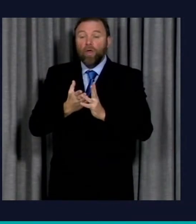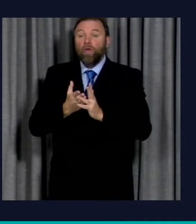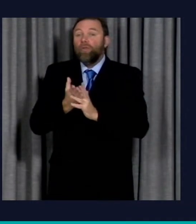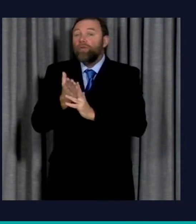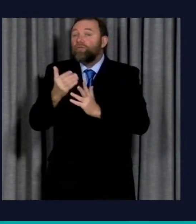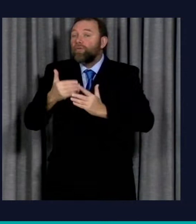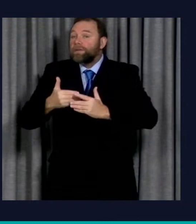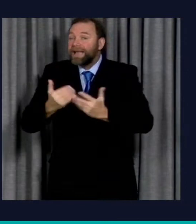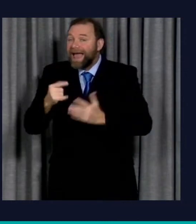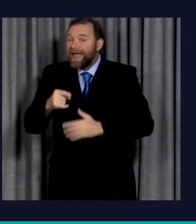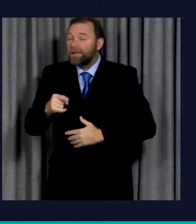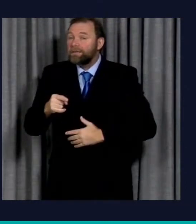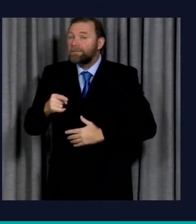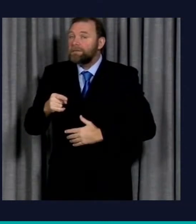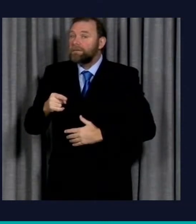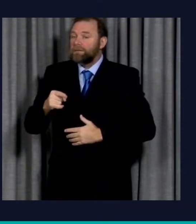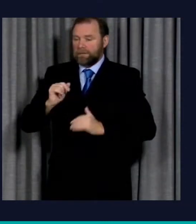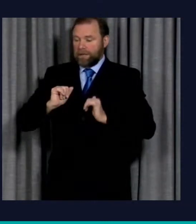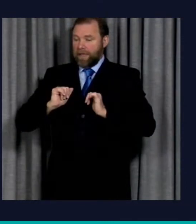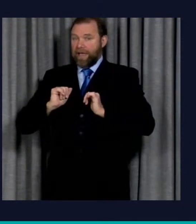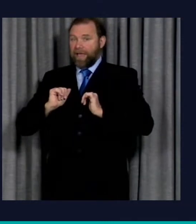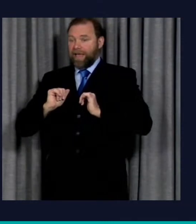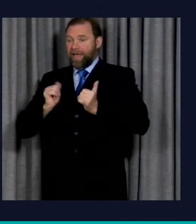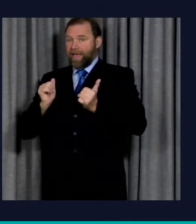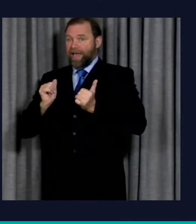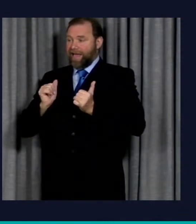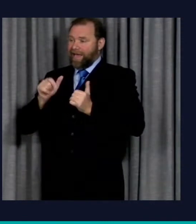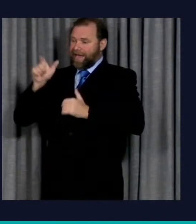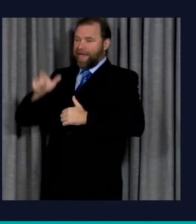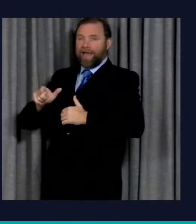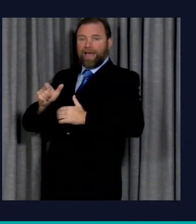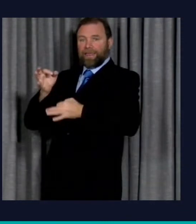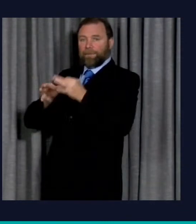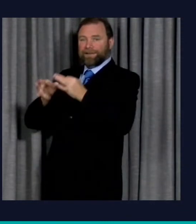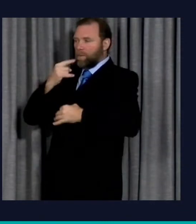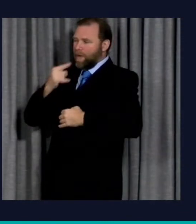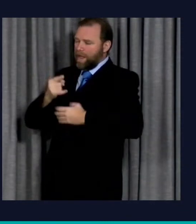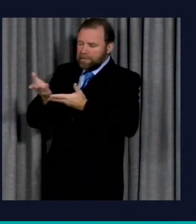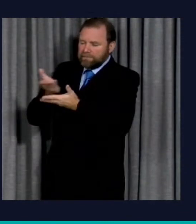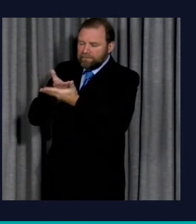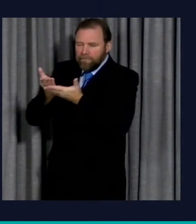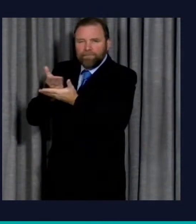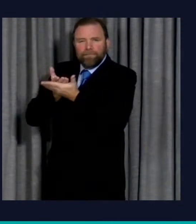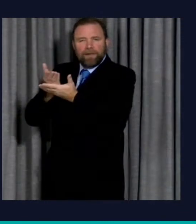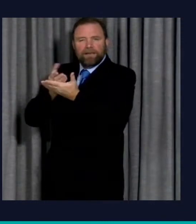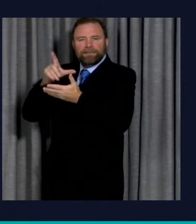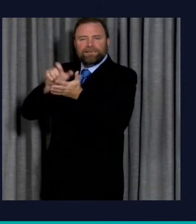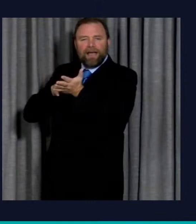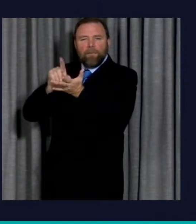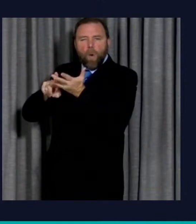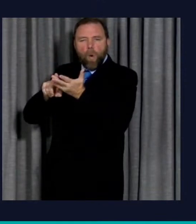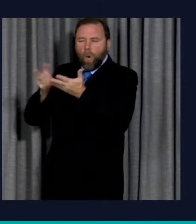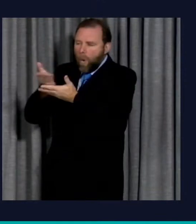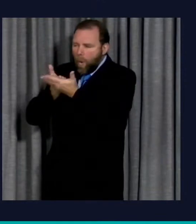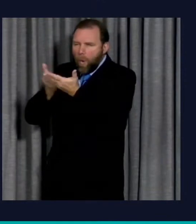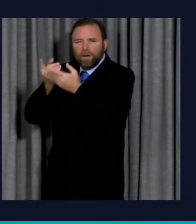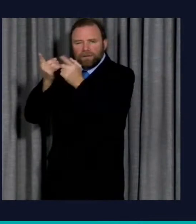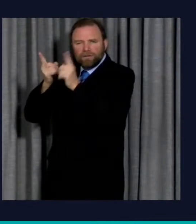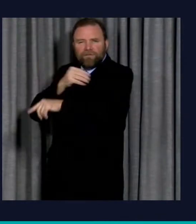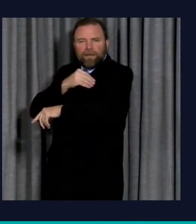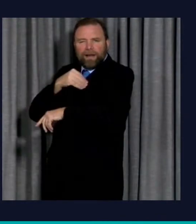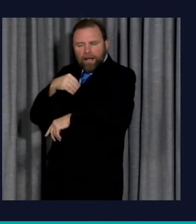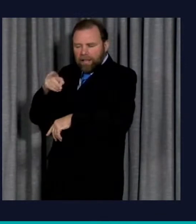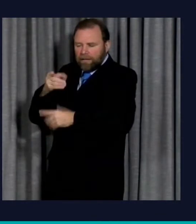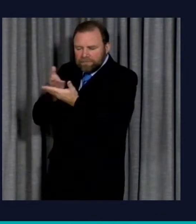day, the Health Minister will consider advice from the Chief Medical Officer about potential changes to self-isolation